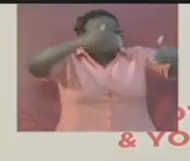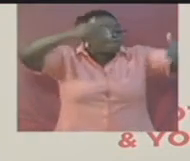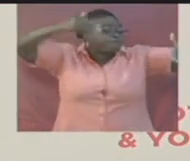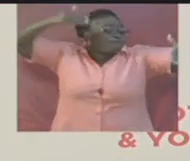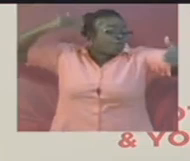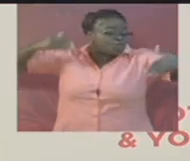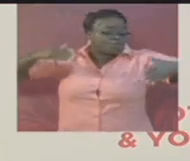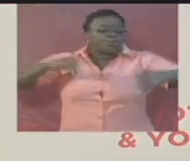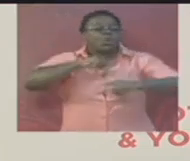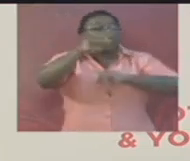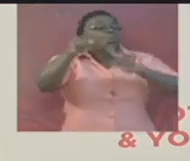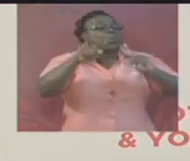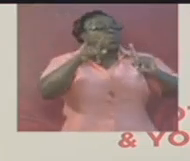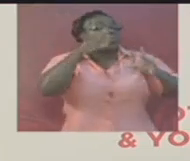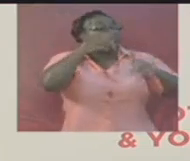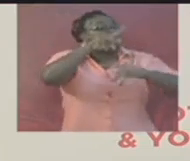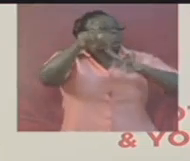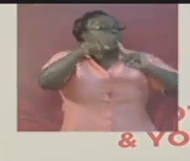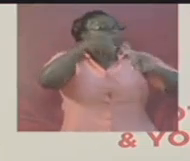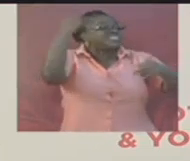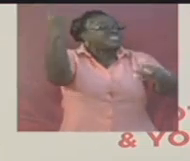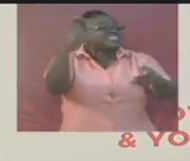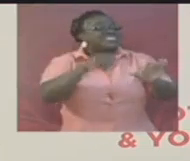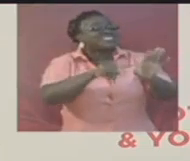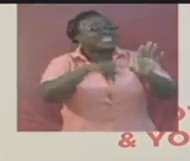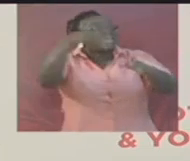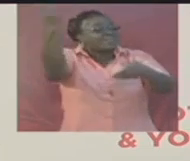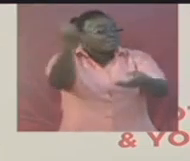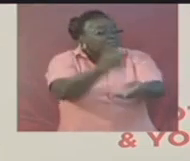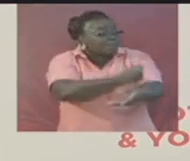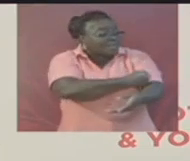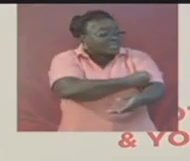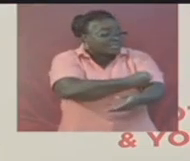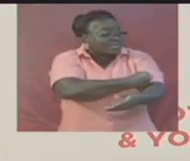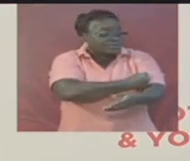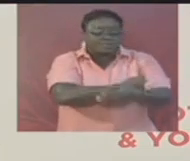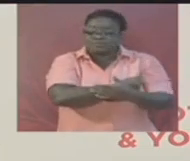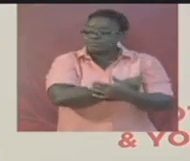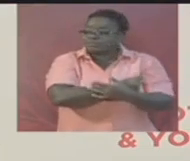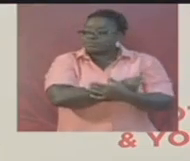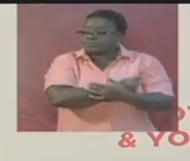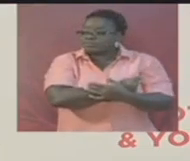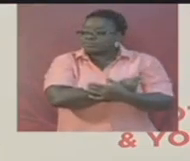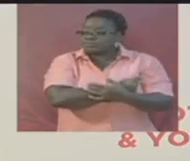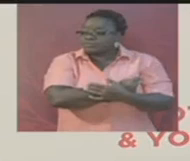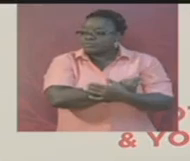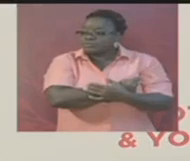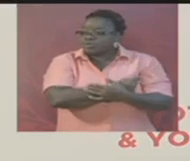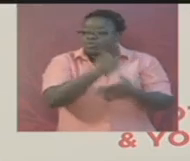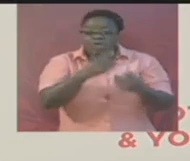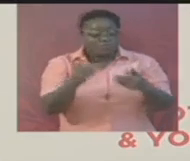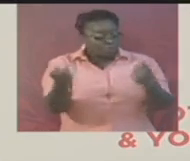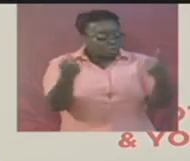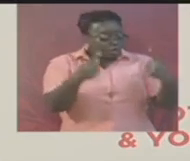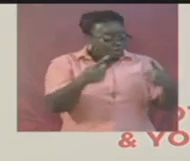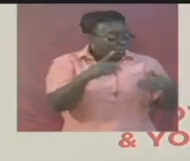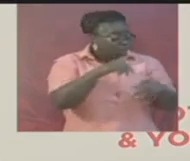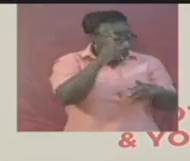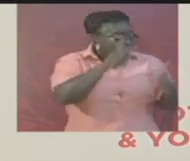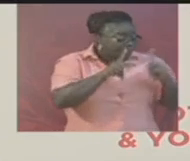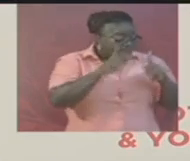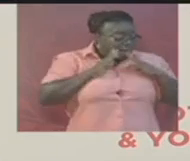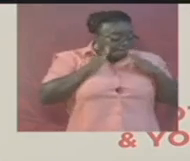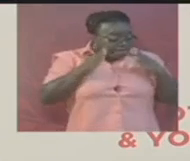begin vaccination, we have to get to a state where we are at herd immunity in the country, where we can have